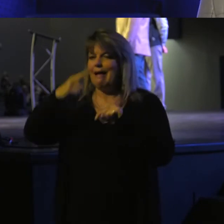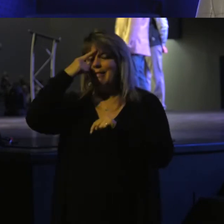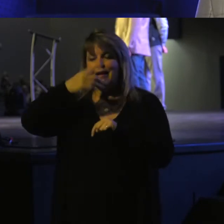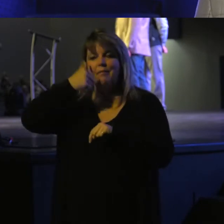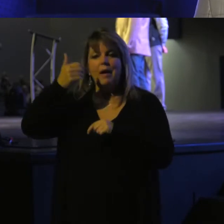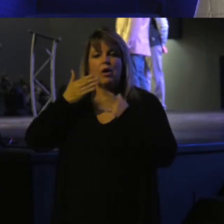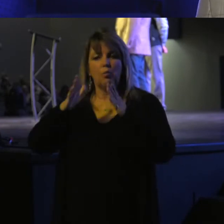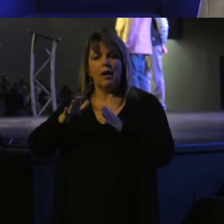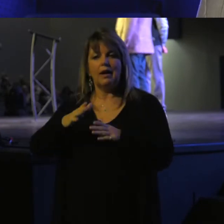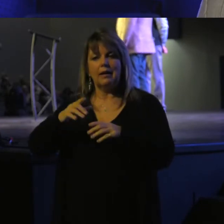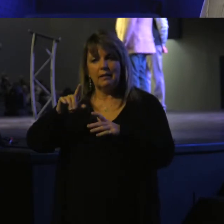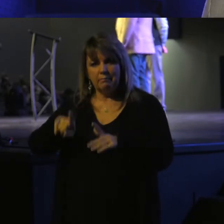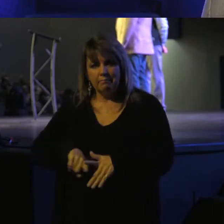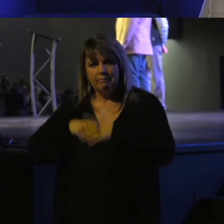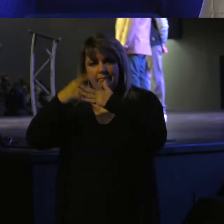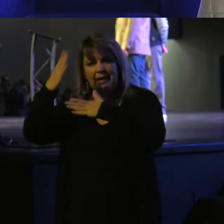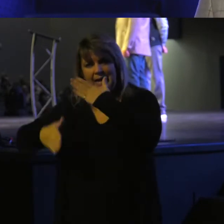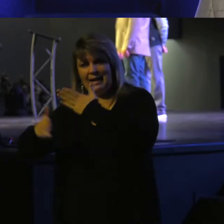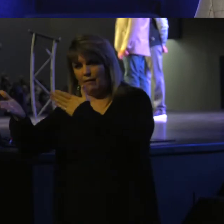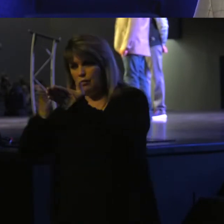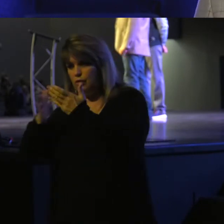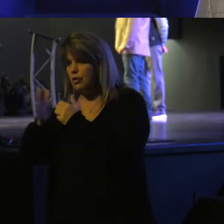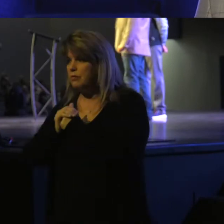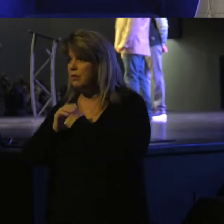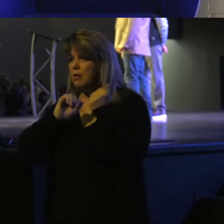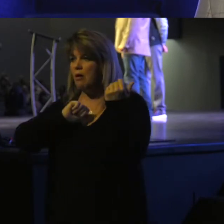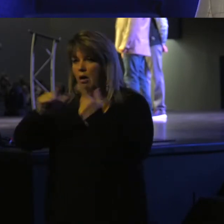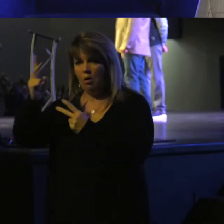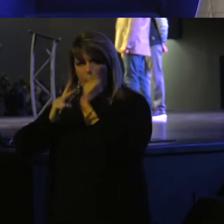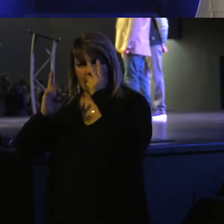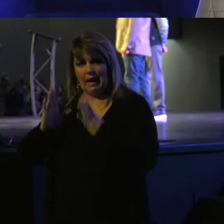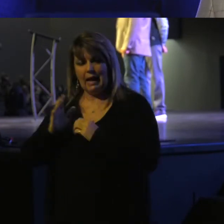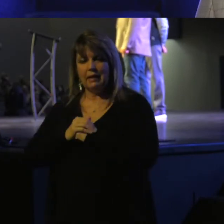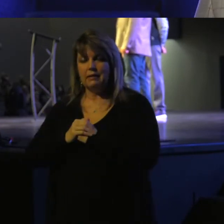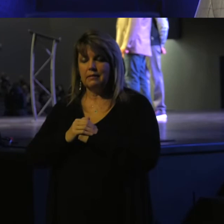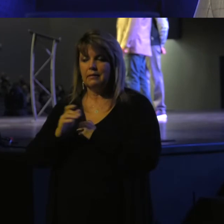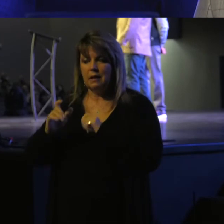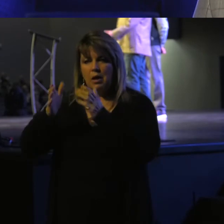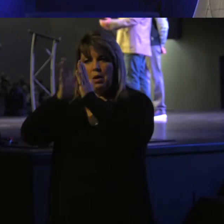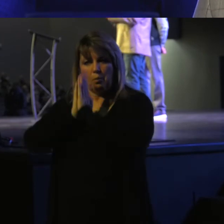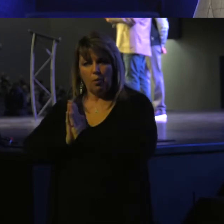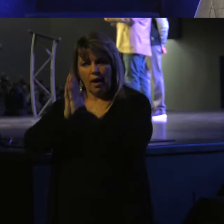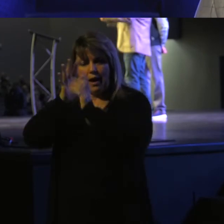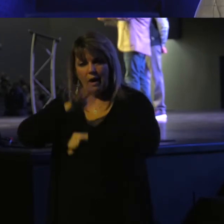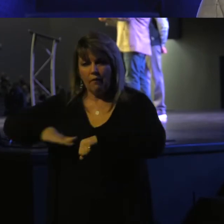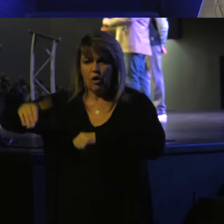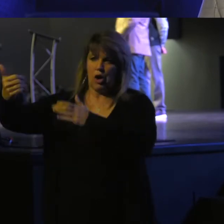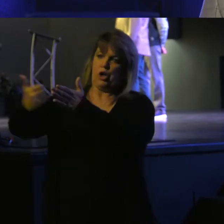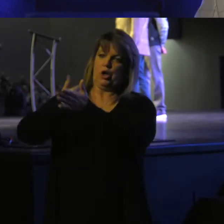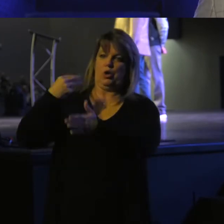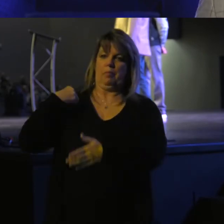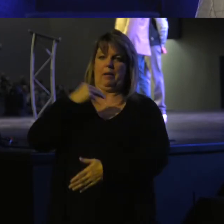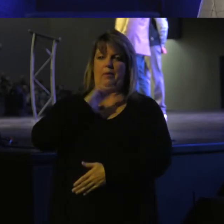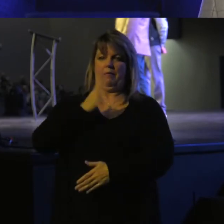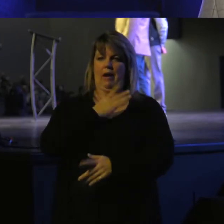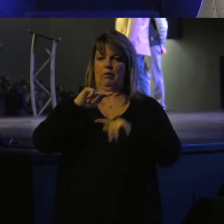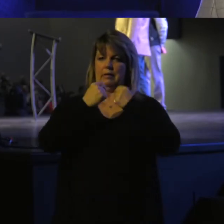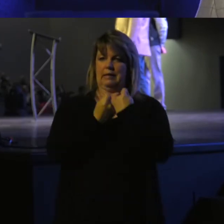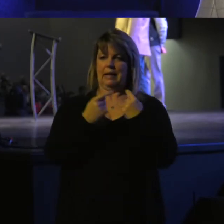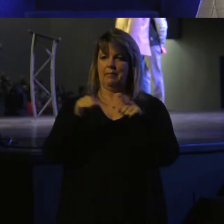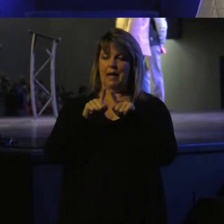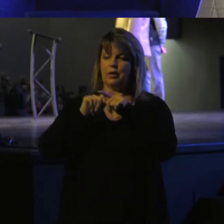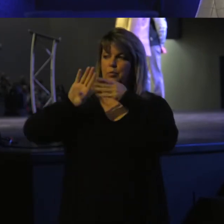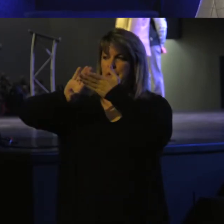our service than by having Paul, an esteemed guest, commission and pray over a brand new member of our team as